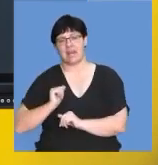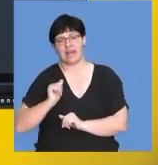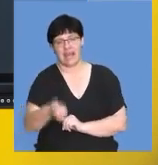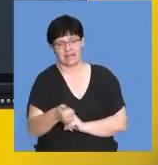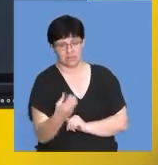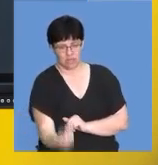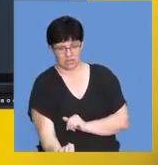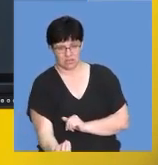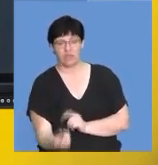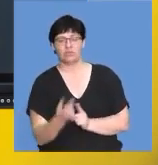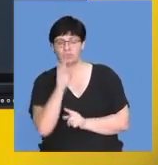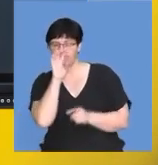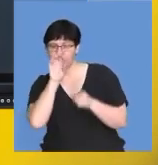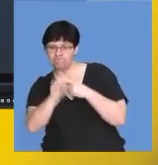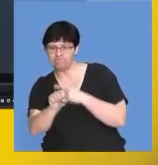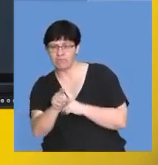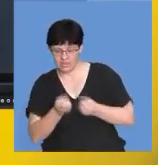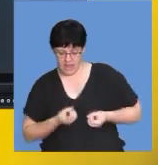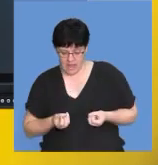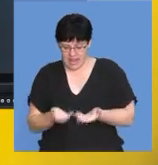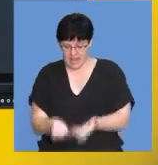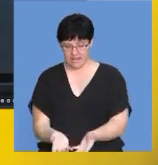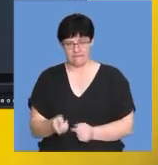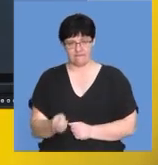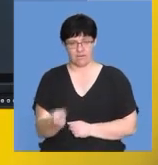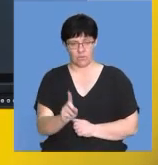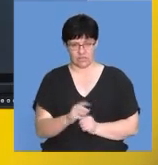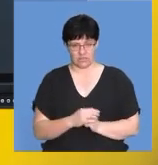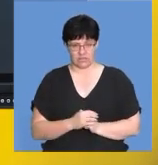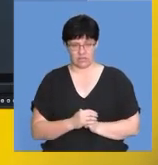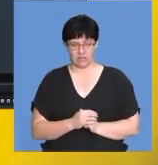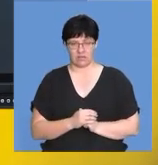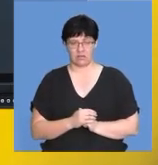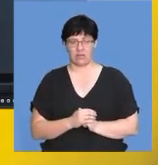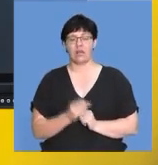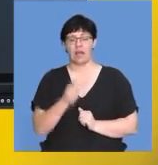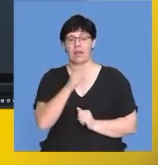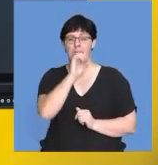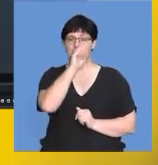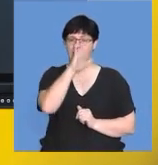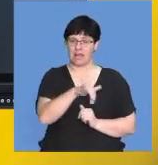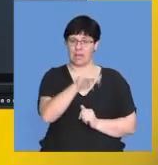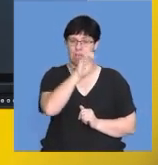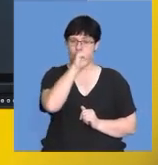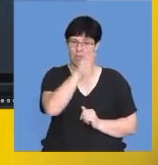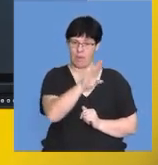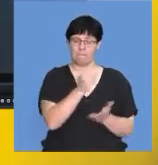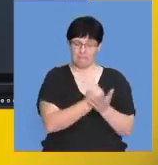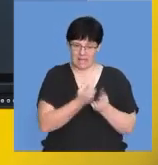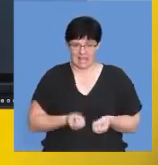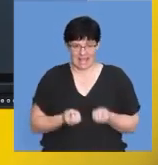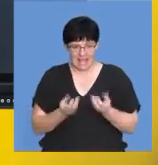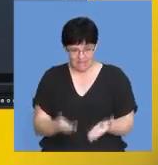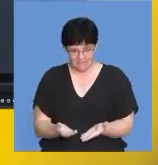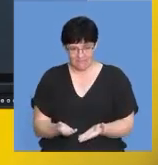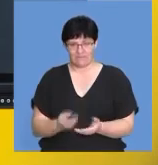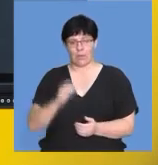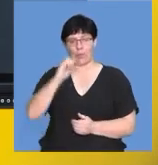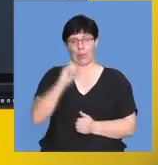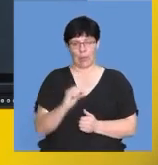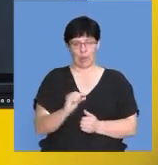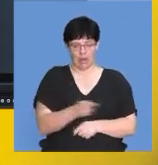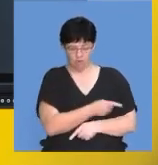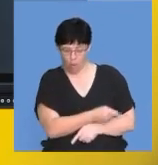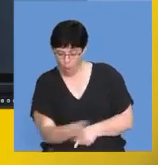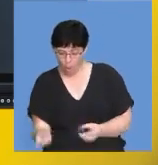generation and figure out what they pass on. So an individual like Billy Bob has to pass on the recessive allele to